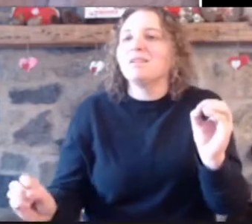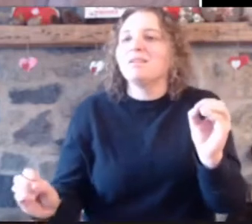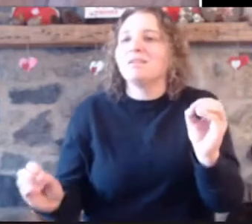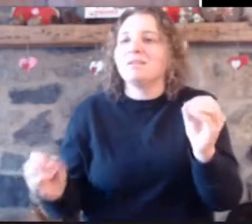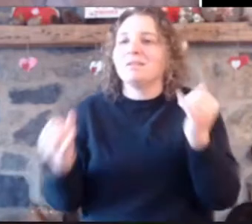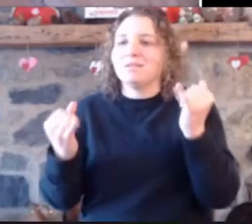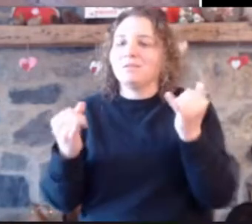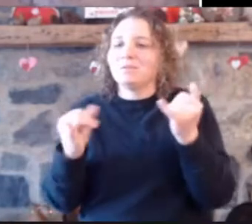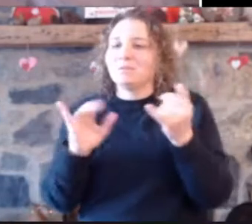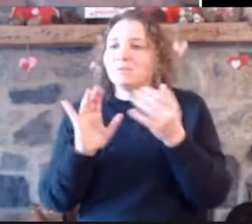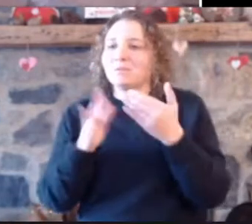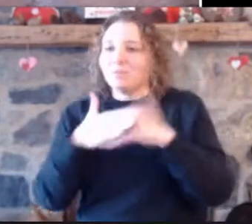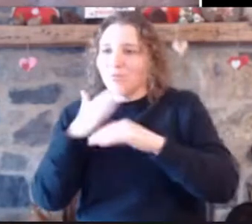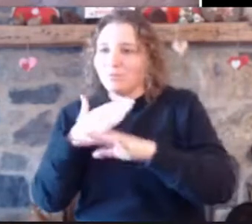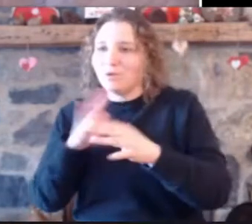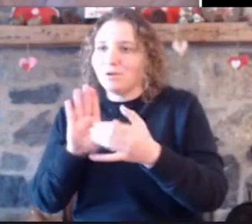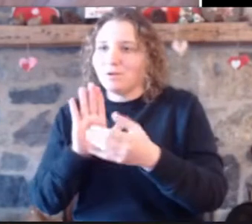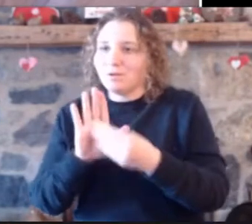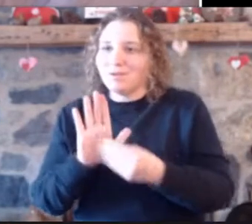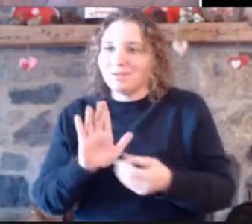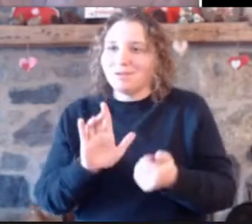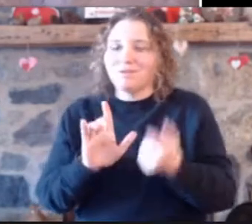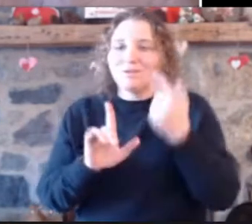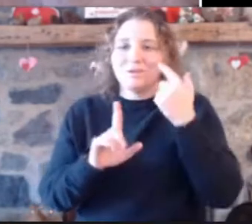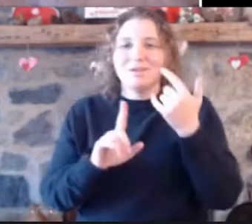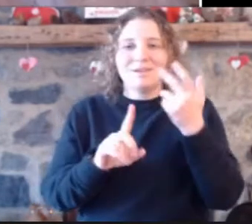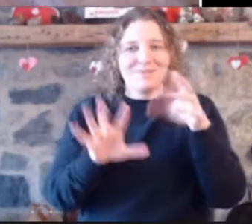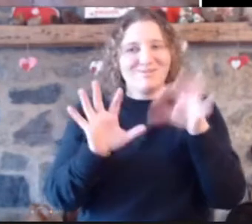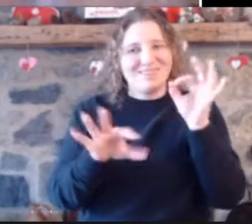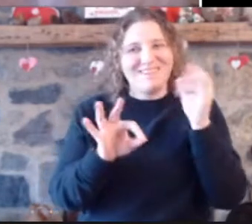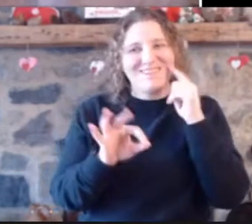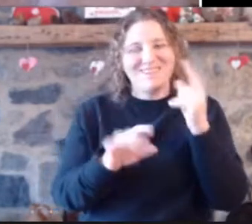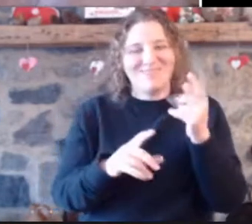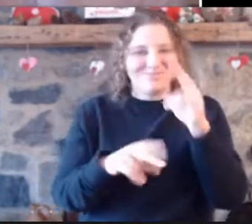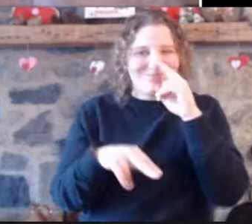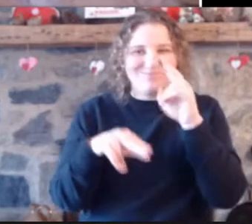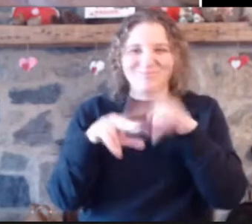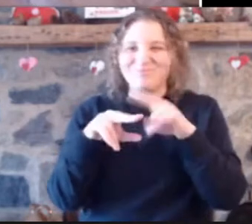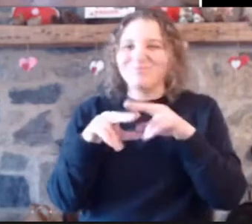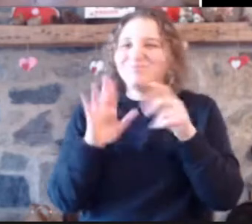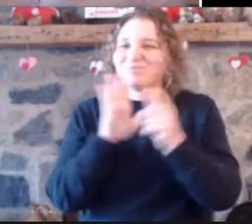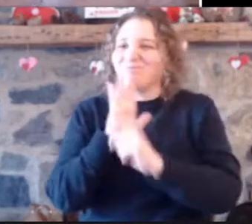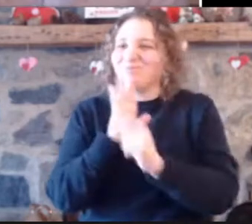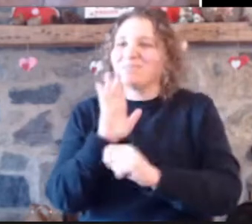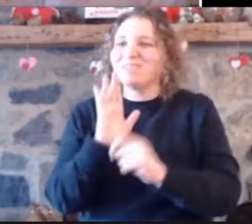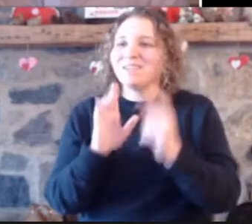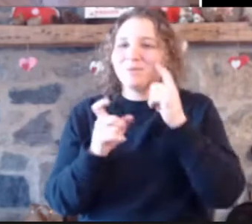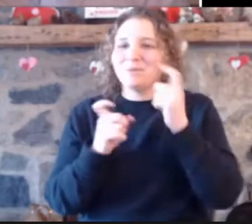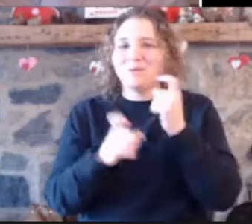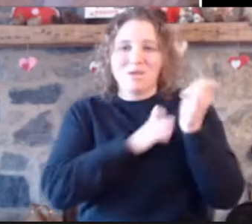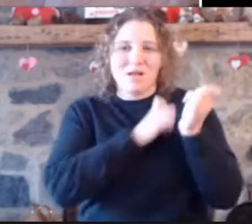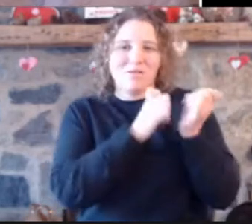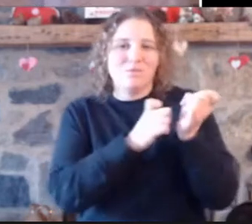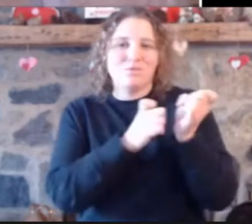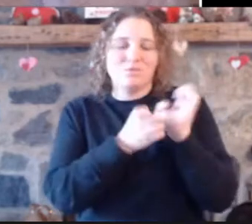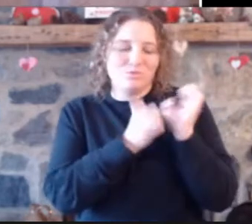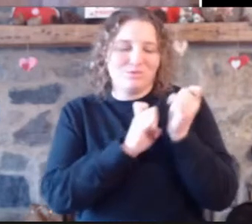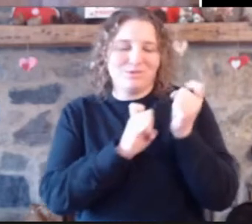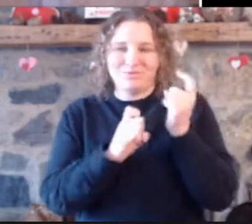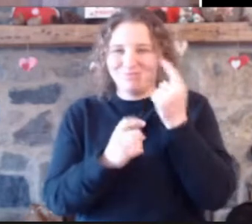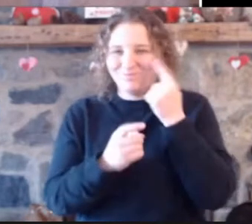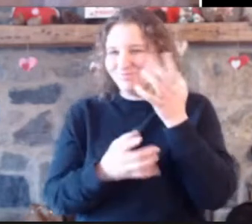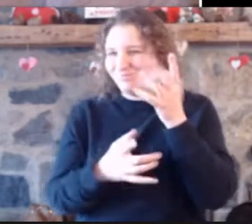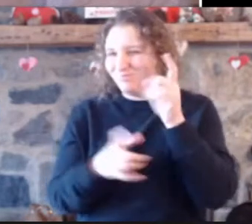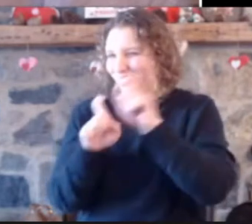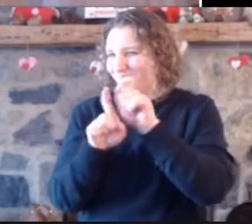their own kind. Now, we'll have this article out there on the website. This is a great article, basically giving evolution a run for its money. And they're going